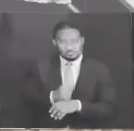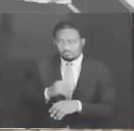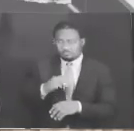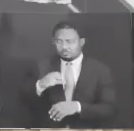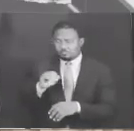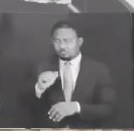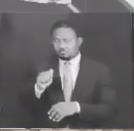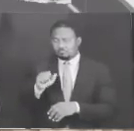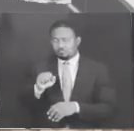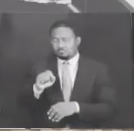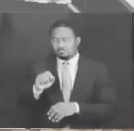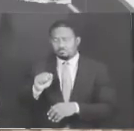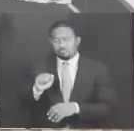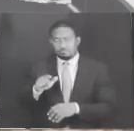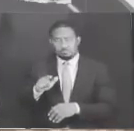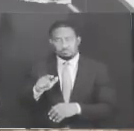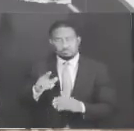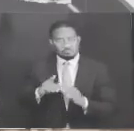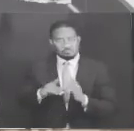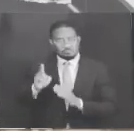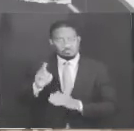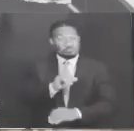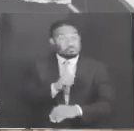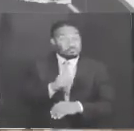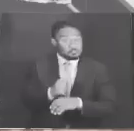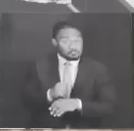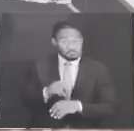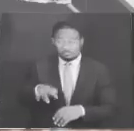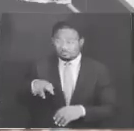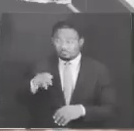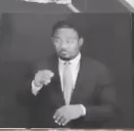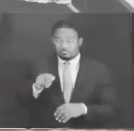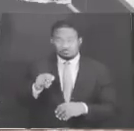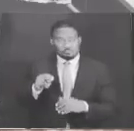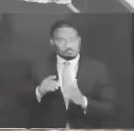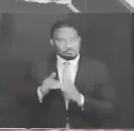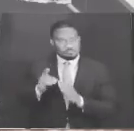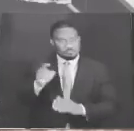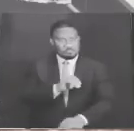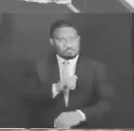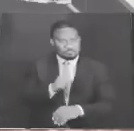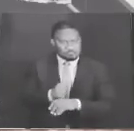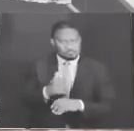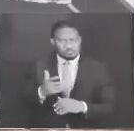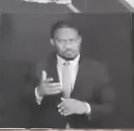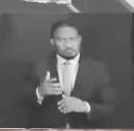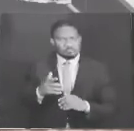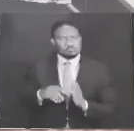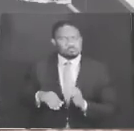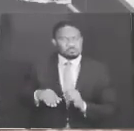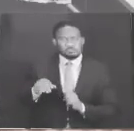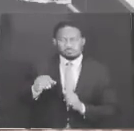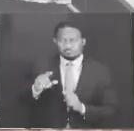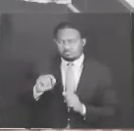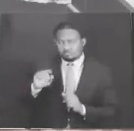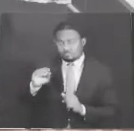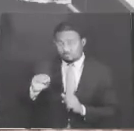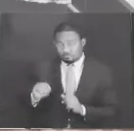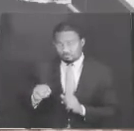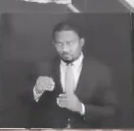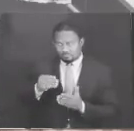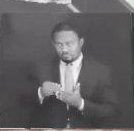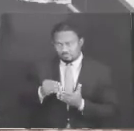also allocated an amount, 20% of the amount to be used to fix the mess that were created by